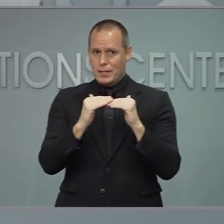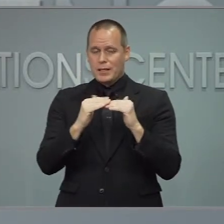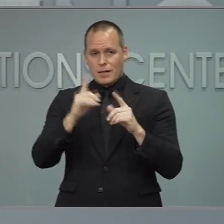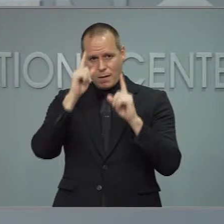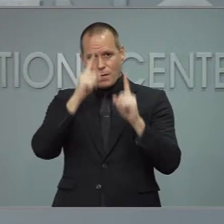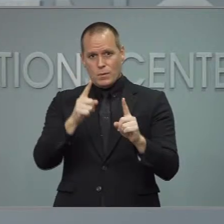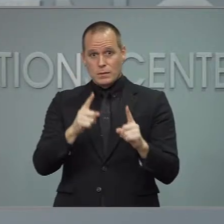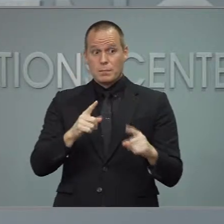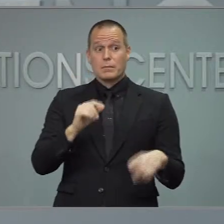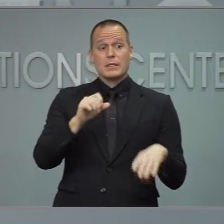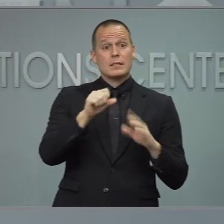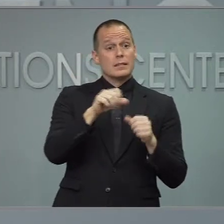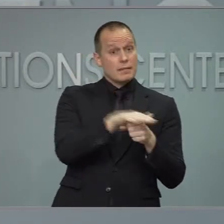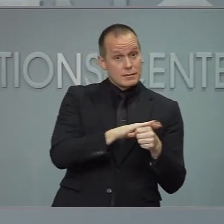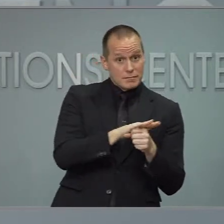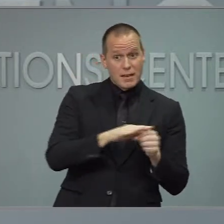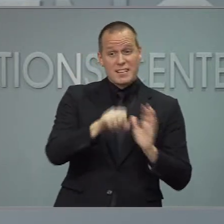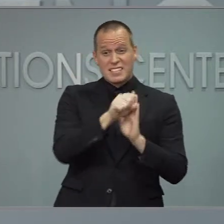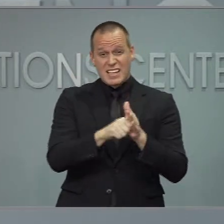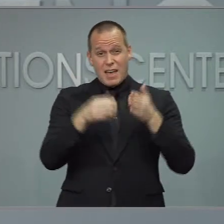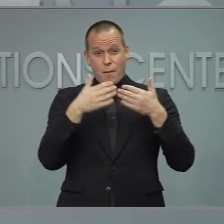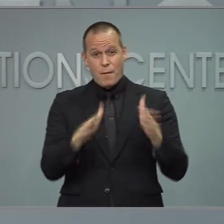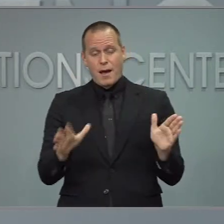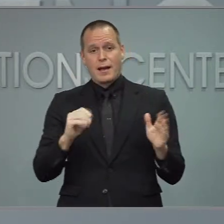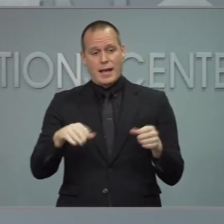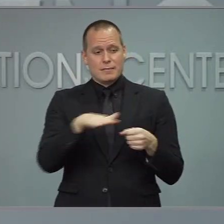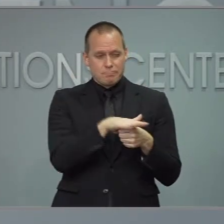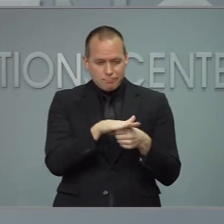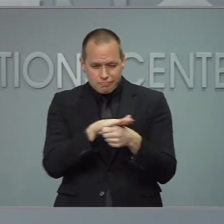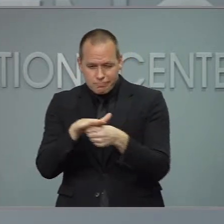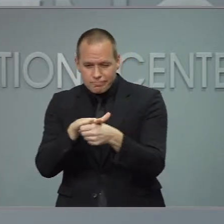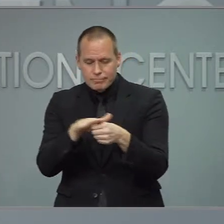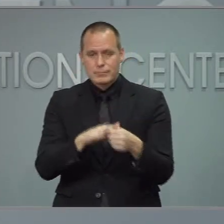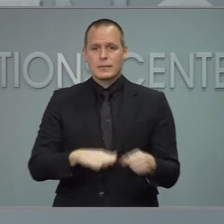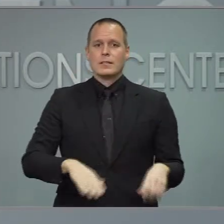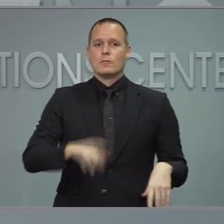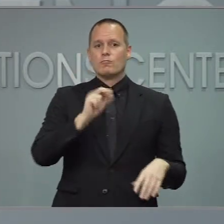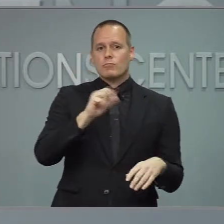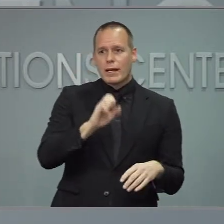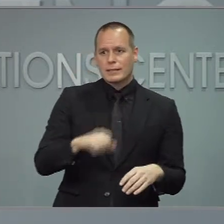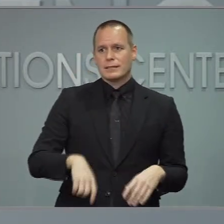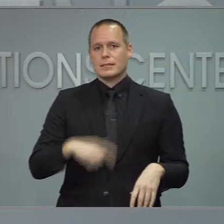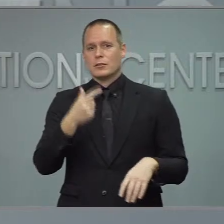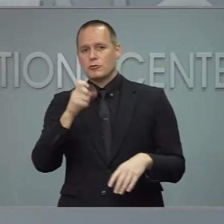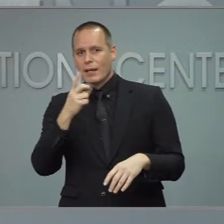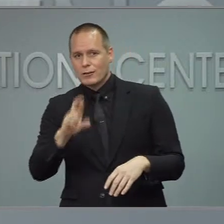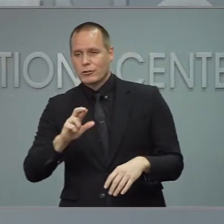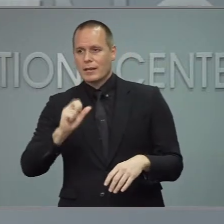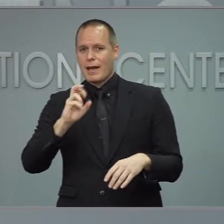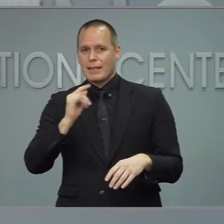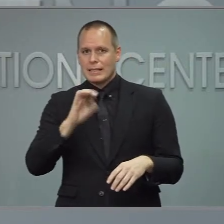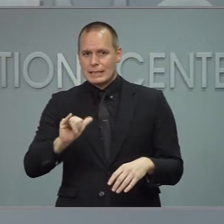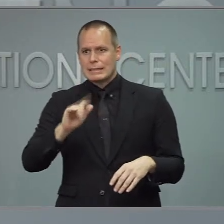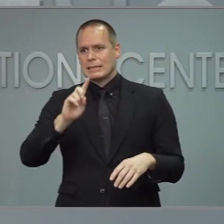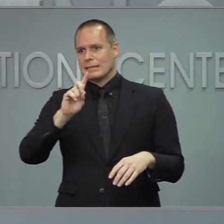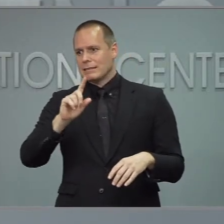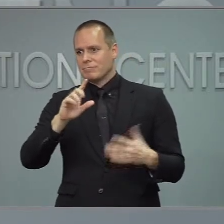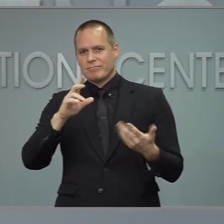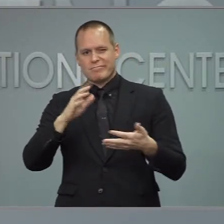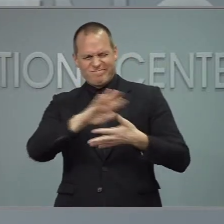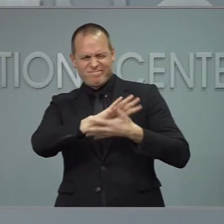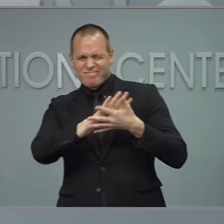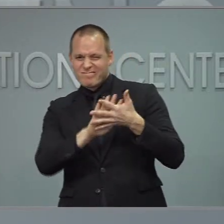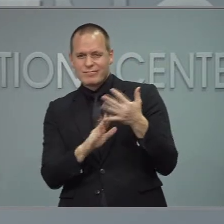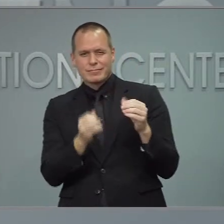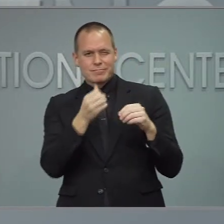by county. New graphs share vaccinations by race, ethnicity, gender, and age, grouped by county, by week, and show